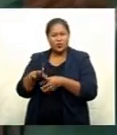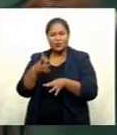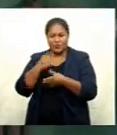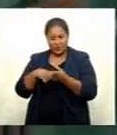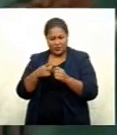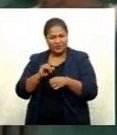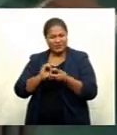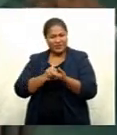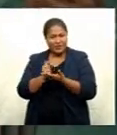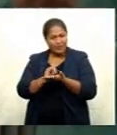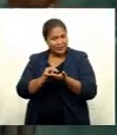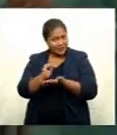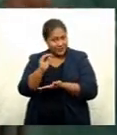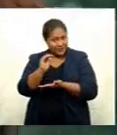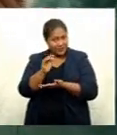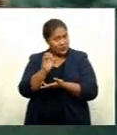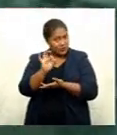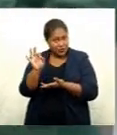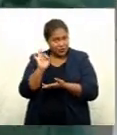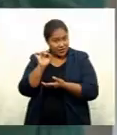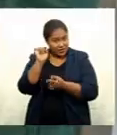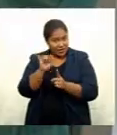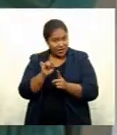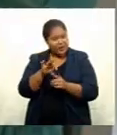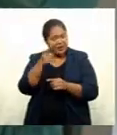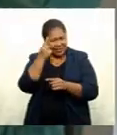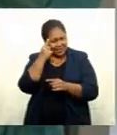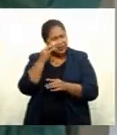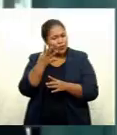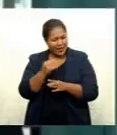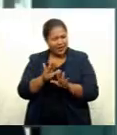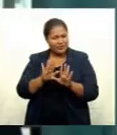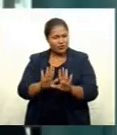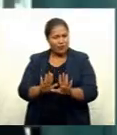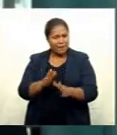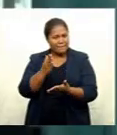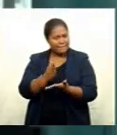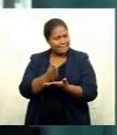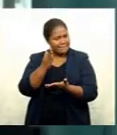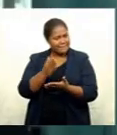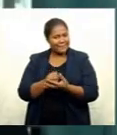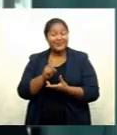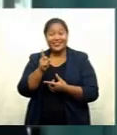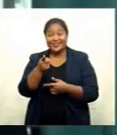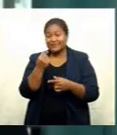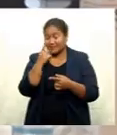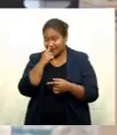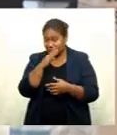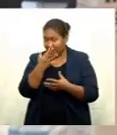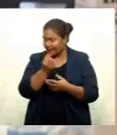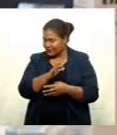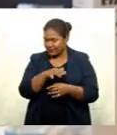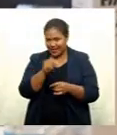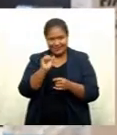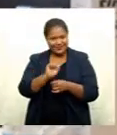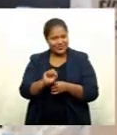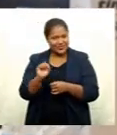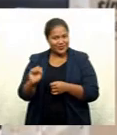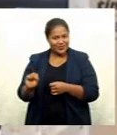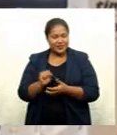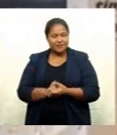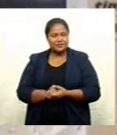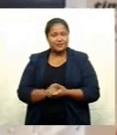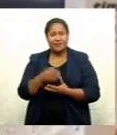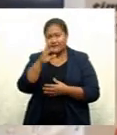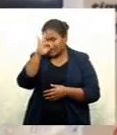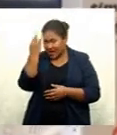It's not there yet, and I think we can prevent it if only people will take this more seriously. French